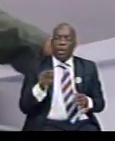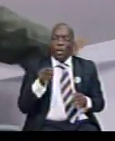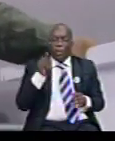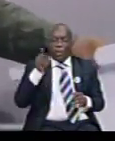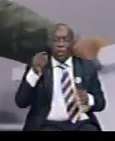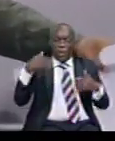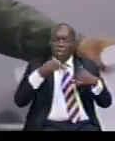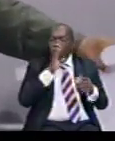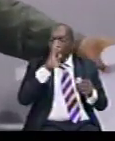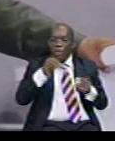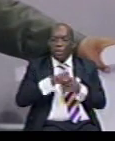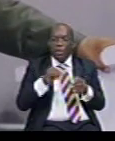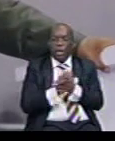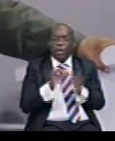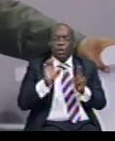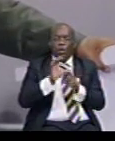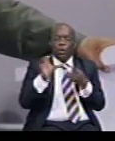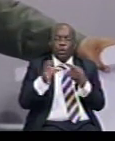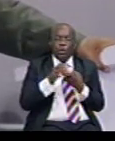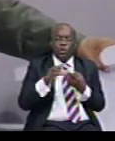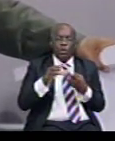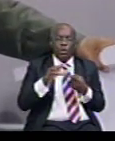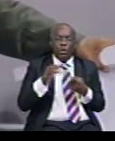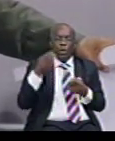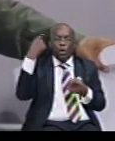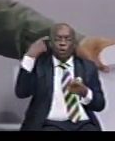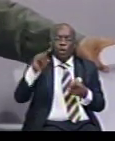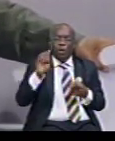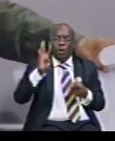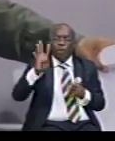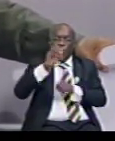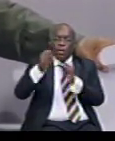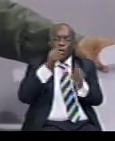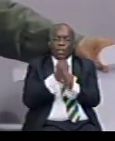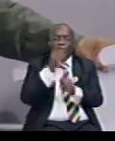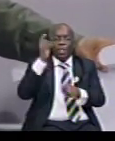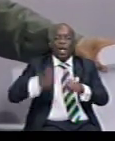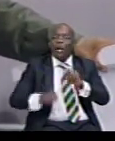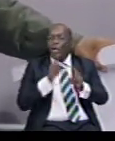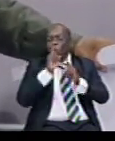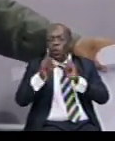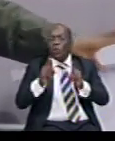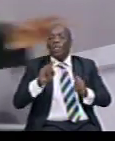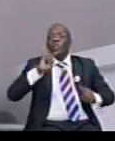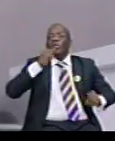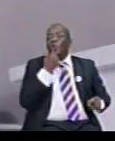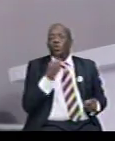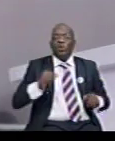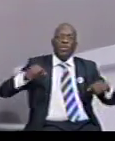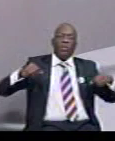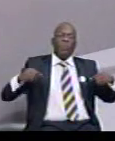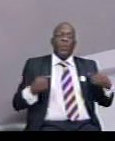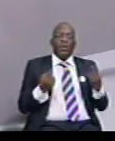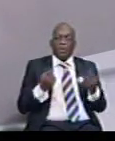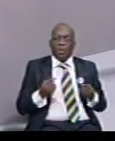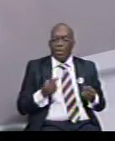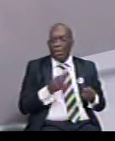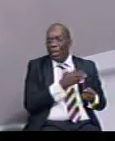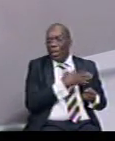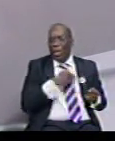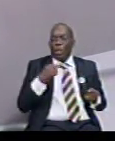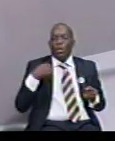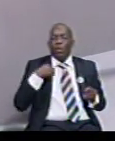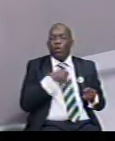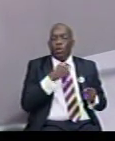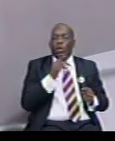4 years. And they couldn't pick him. They couldn't. It was excruciating pain. And then we mentioned the name